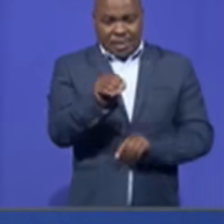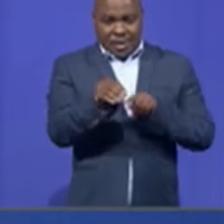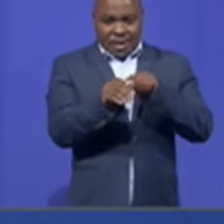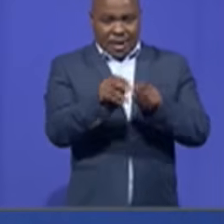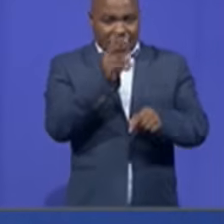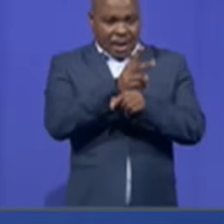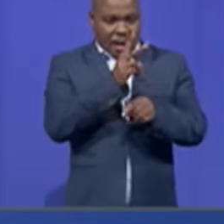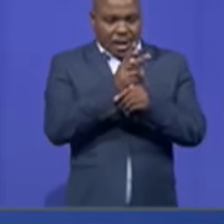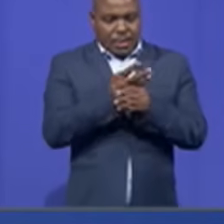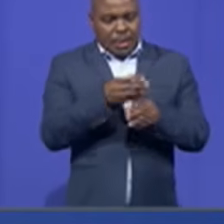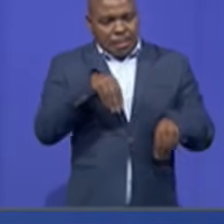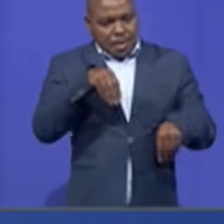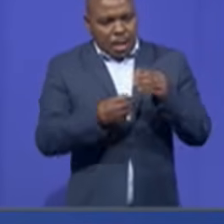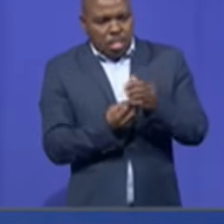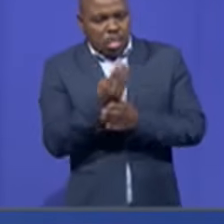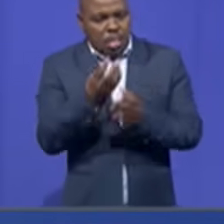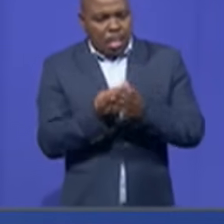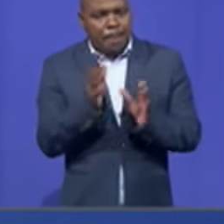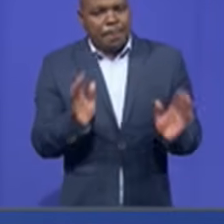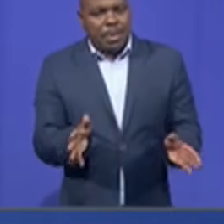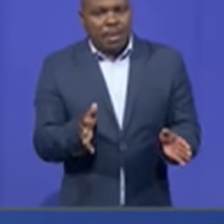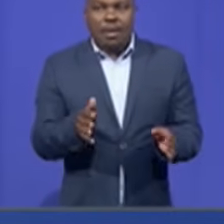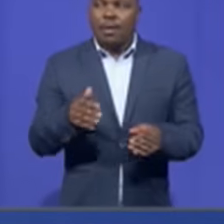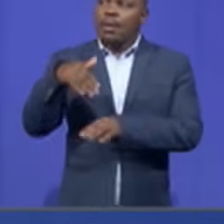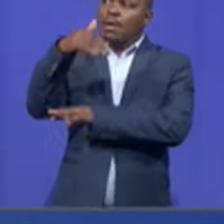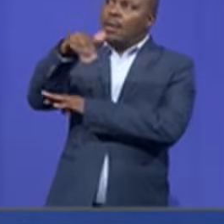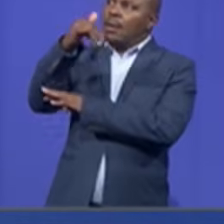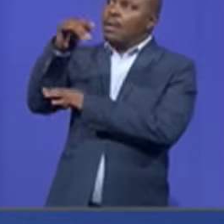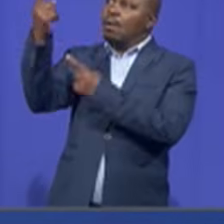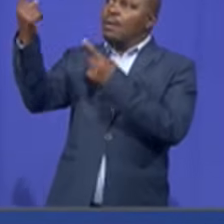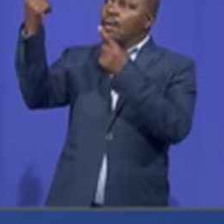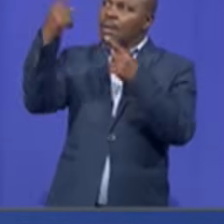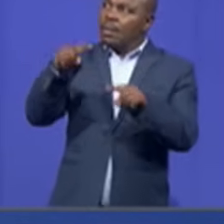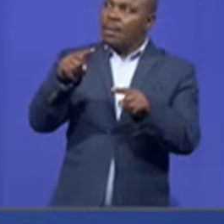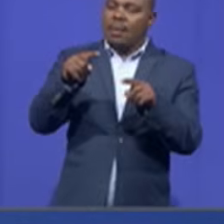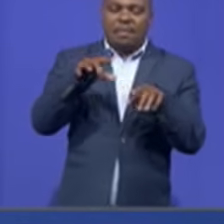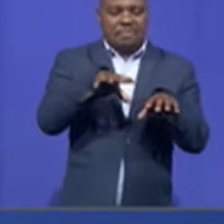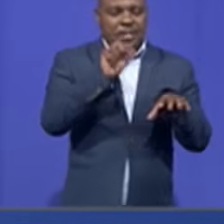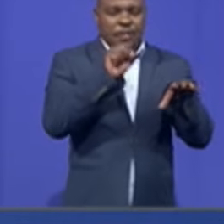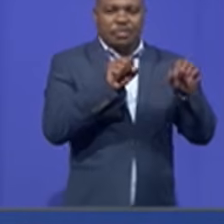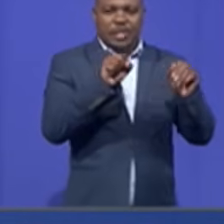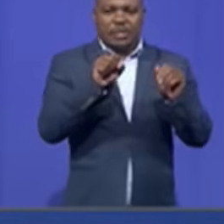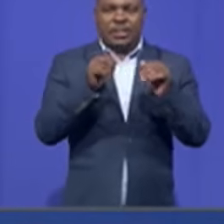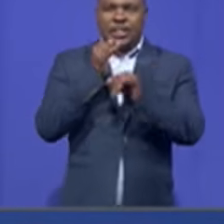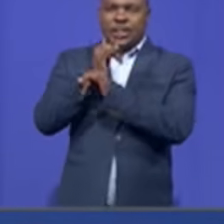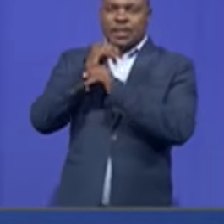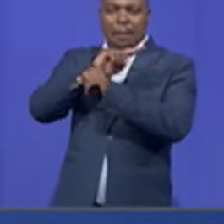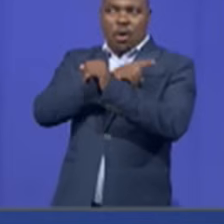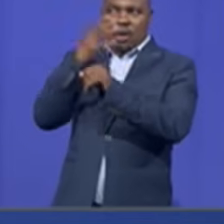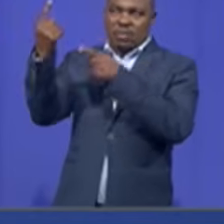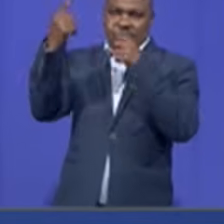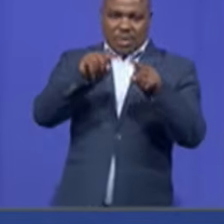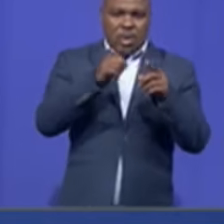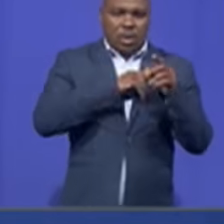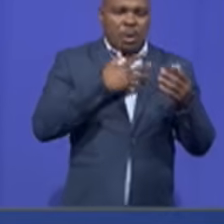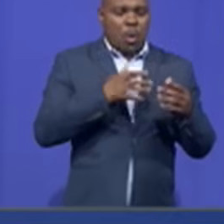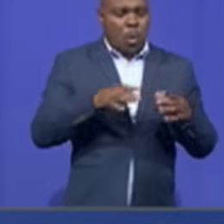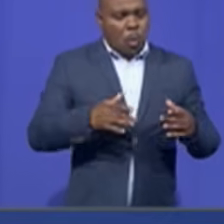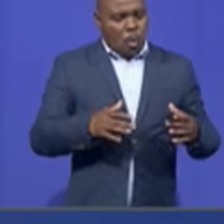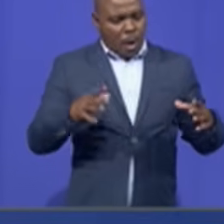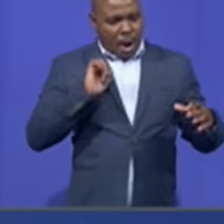of raw materials for external industrial powers? Will we continue to export